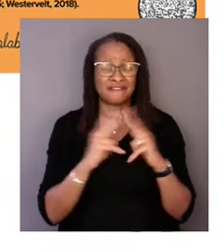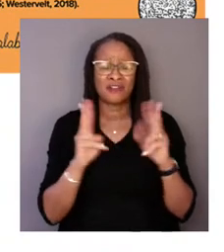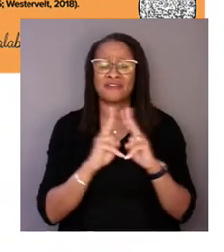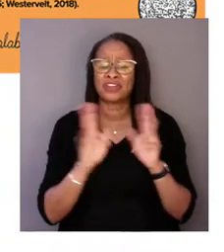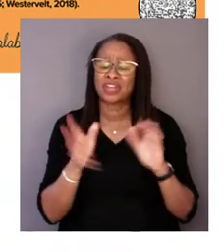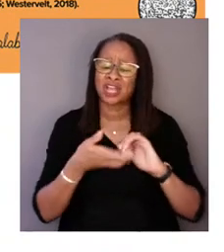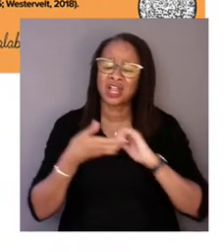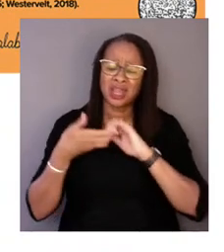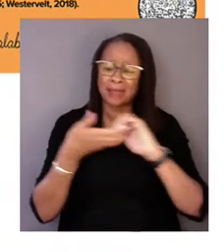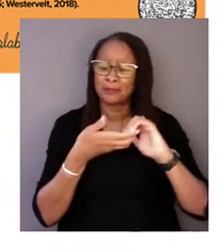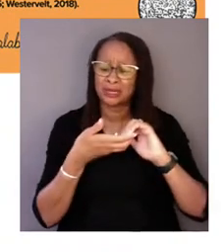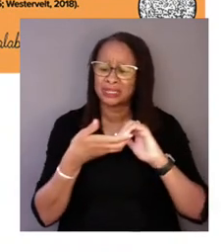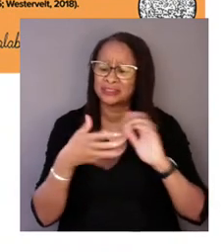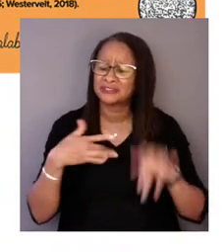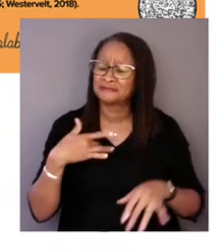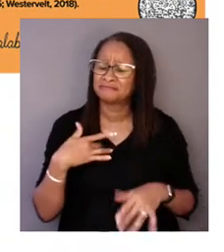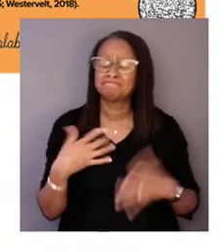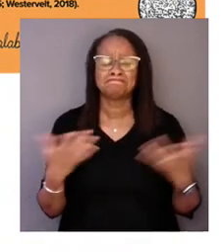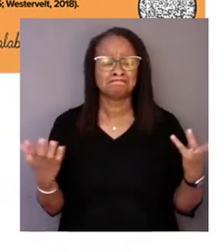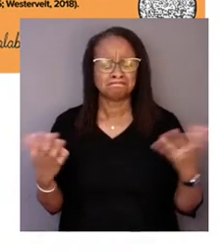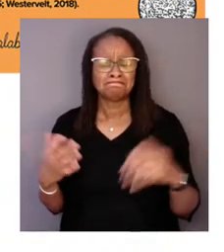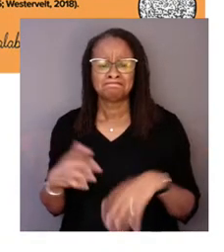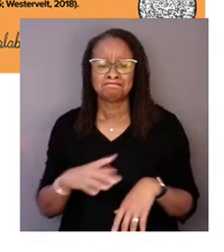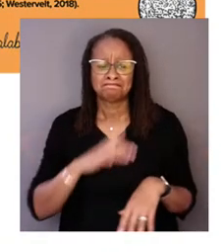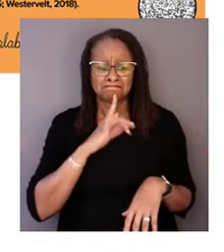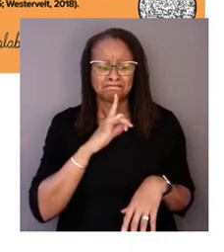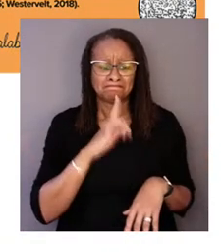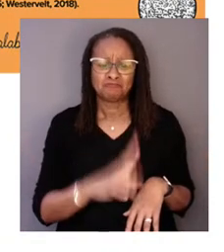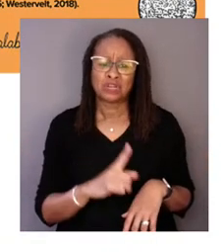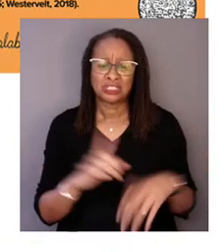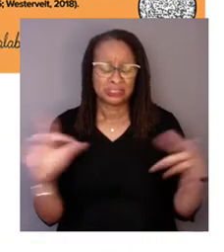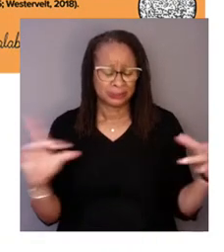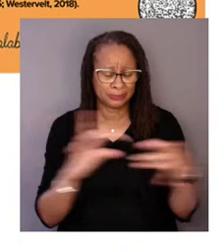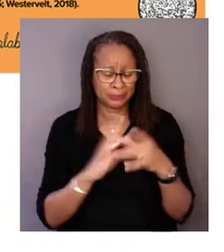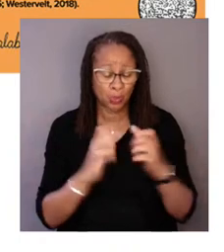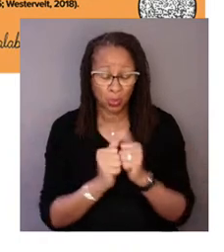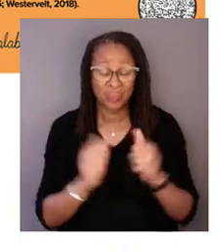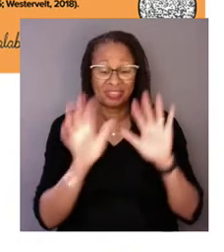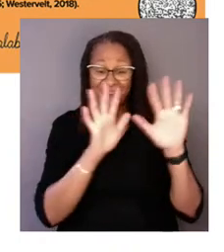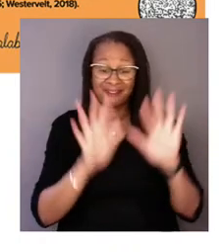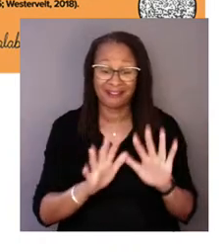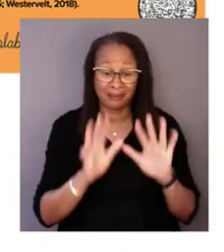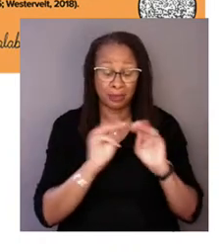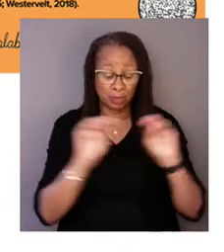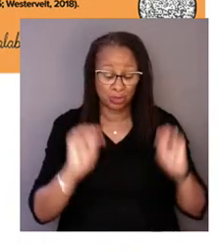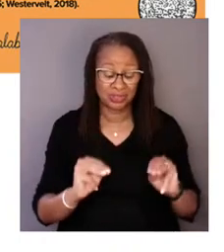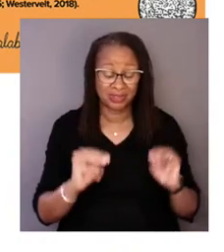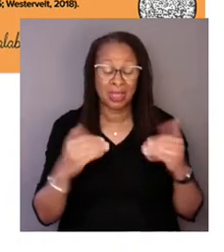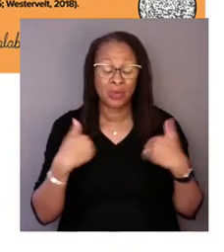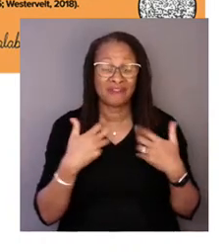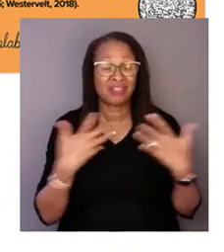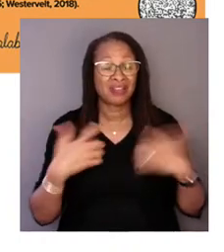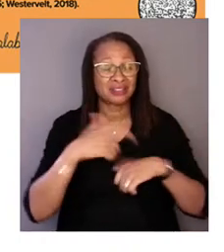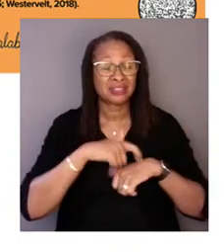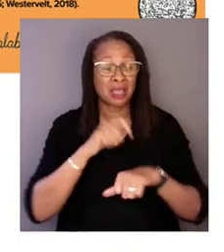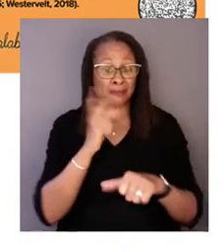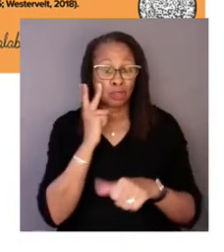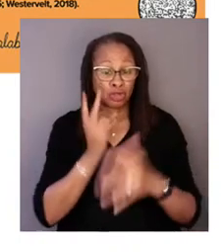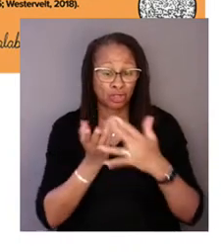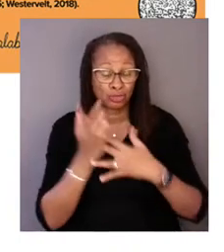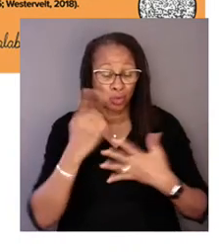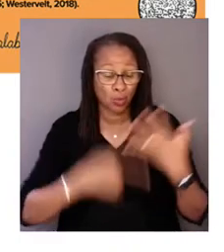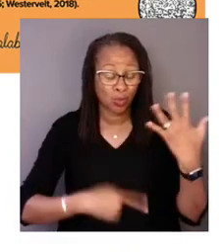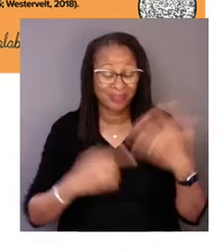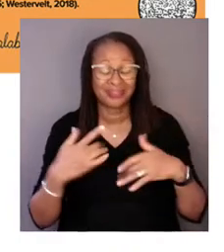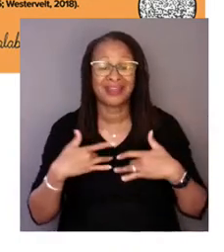like it wasn't just me creating these. It was truly in conjunction with the Climate Museum. We spent a lot of time talking through what were the elements that we wanted to keep,